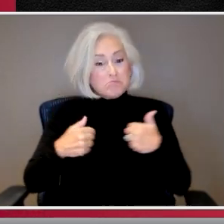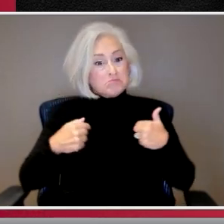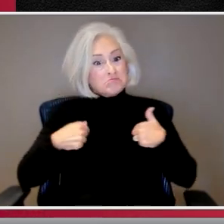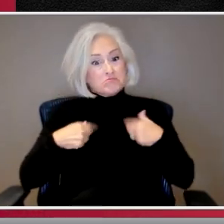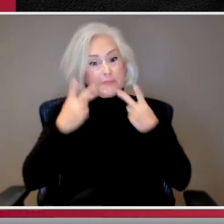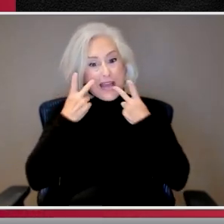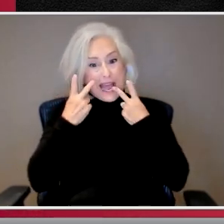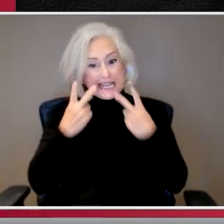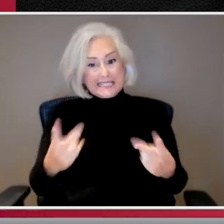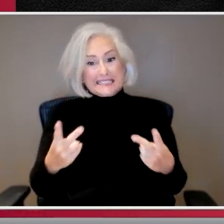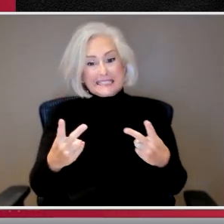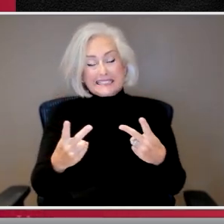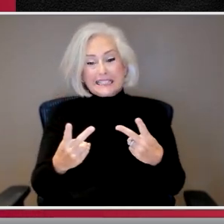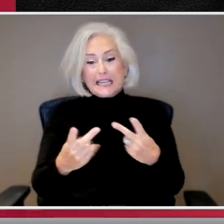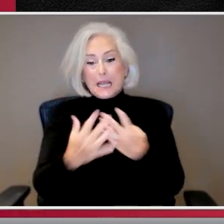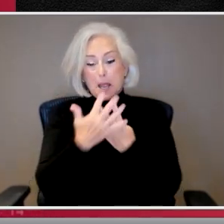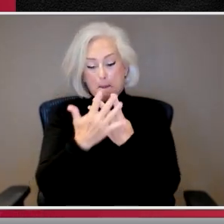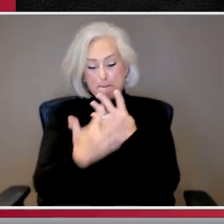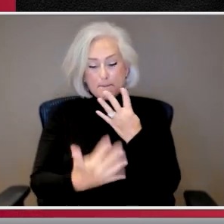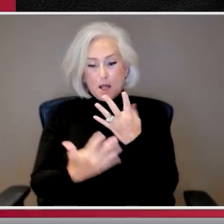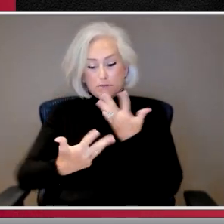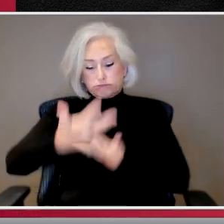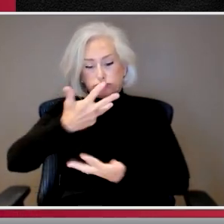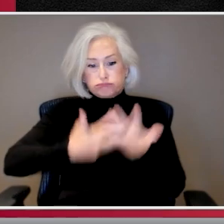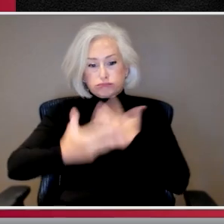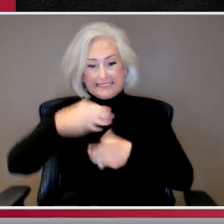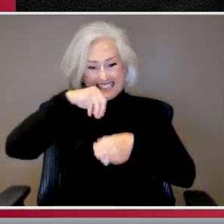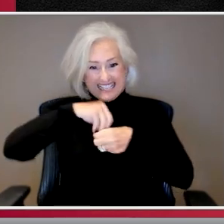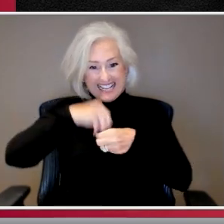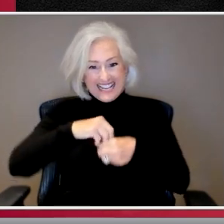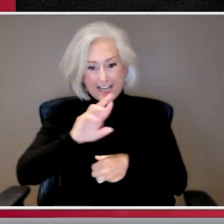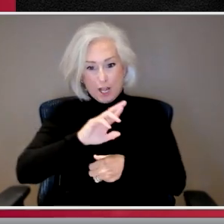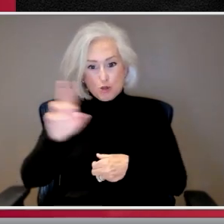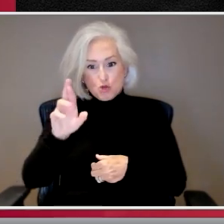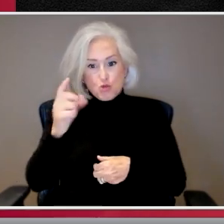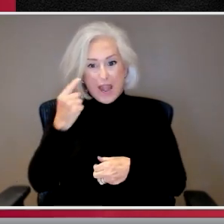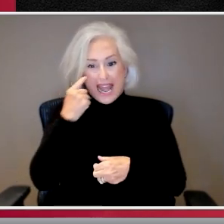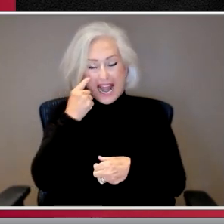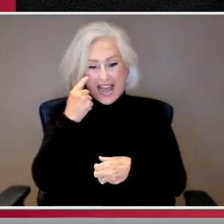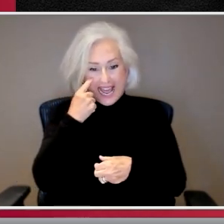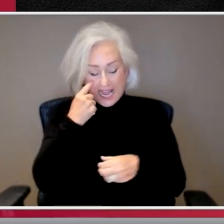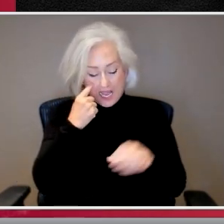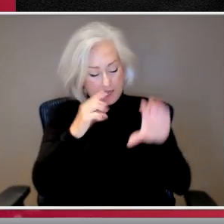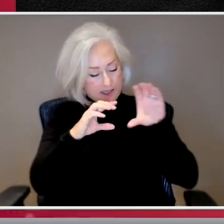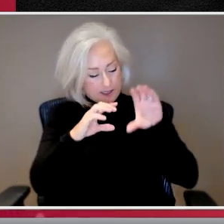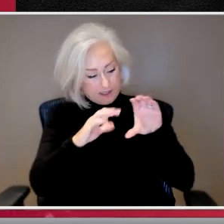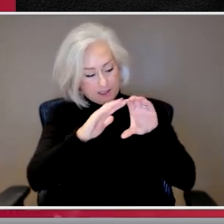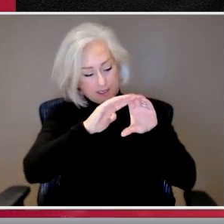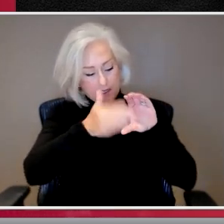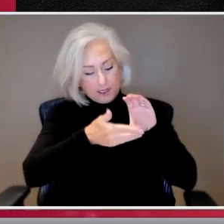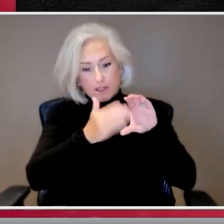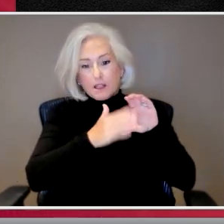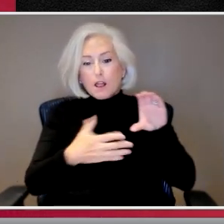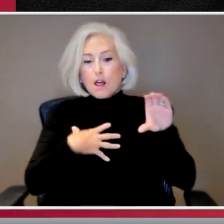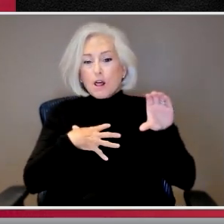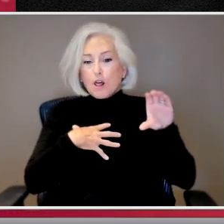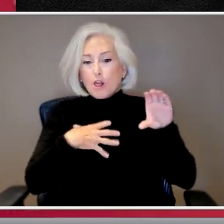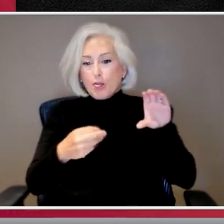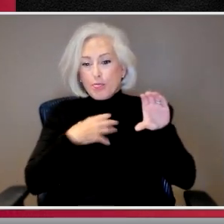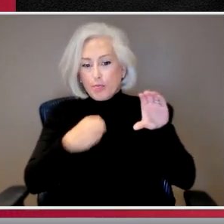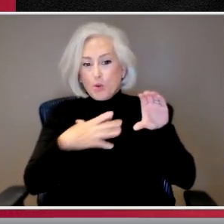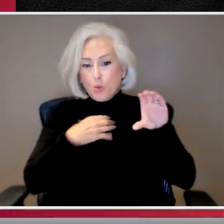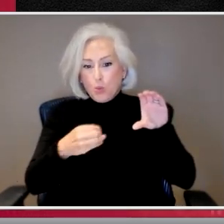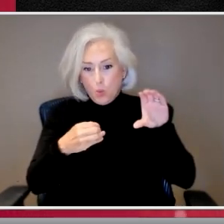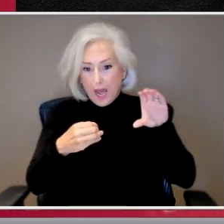inside the right eye, but normally the dye, which is the white part in the arteries, usually it fills all towards the end, till